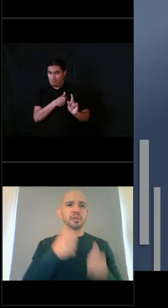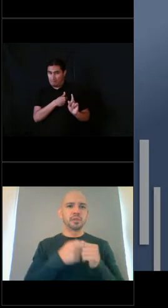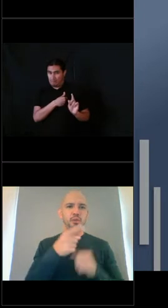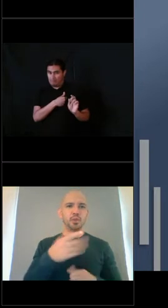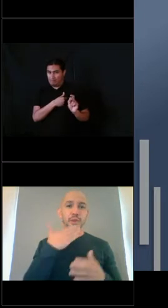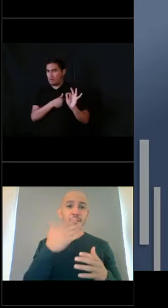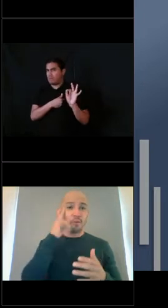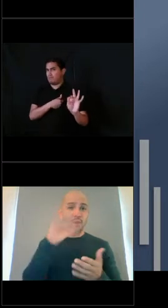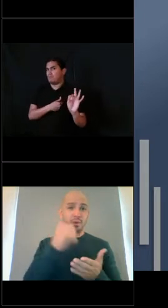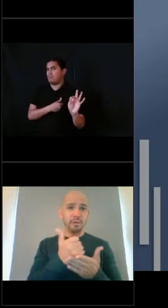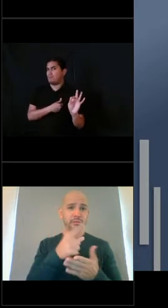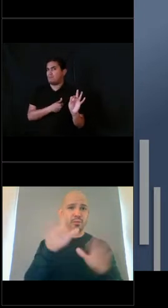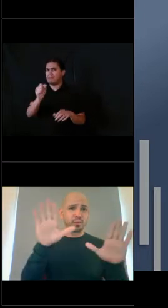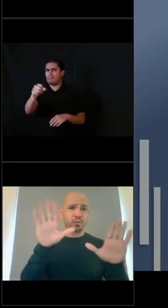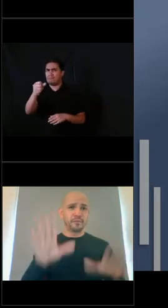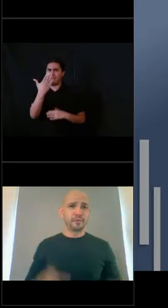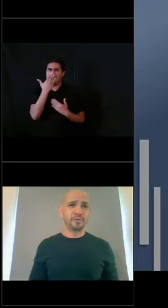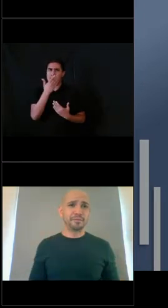and